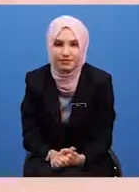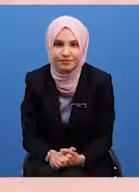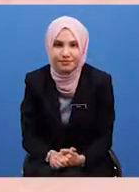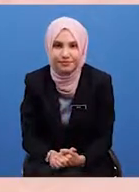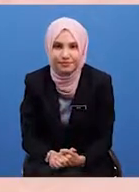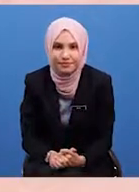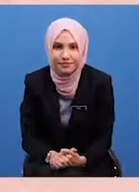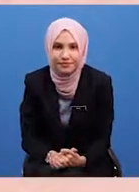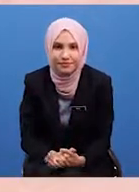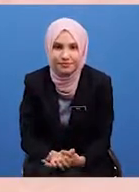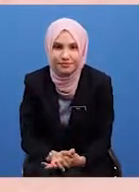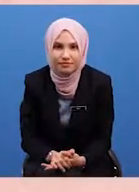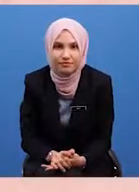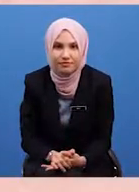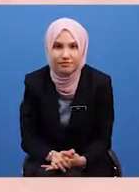competition.